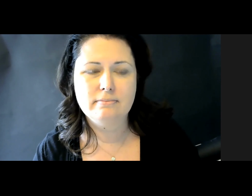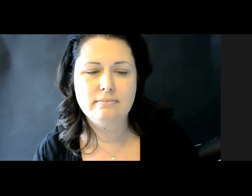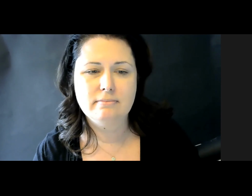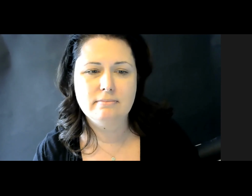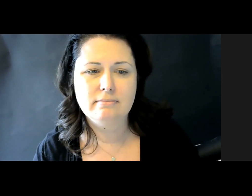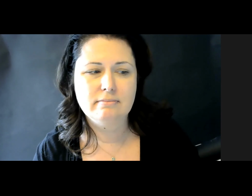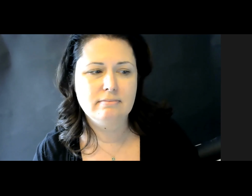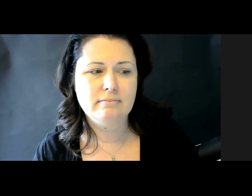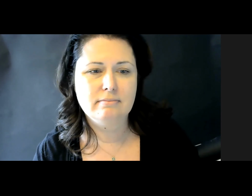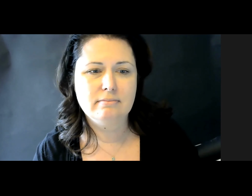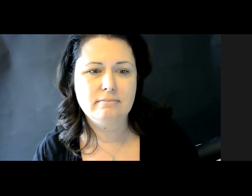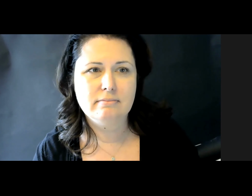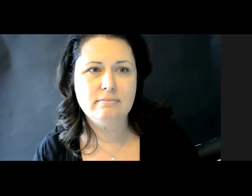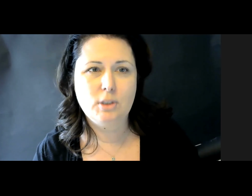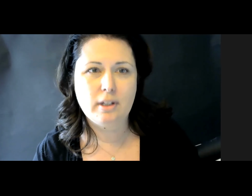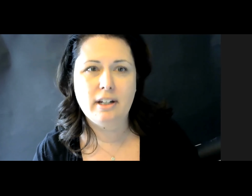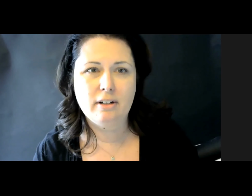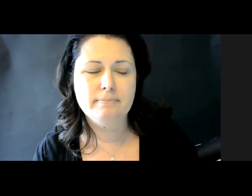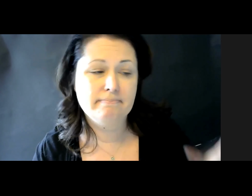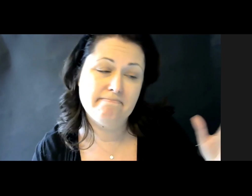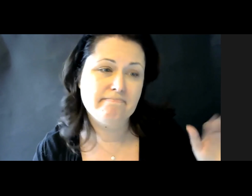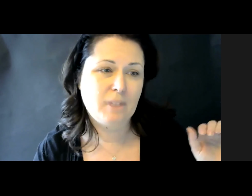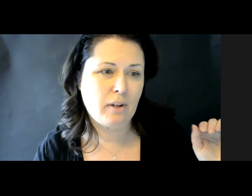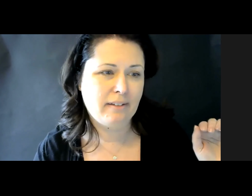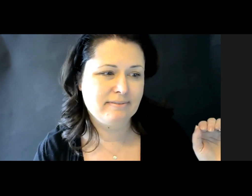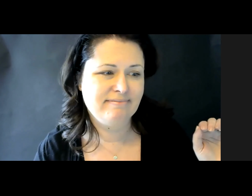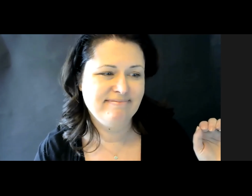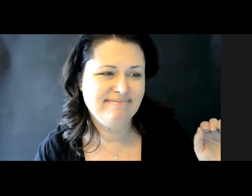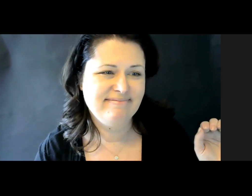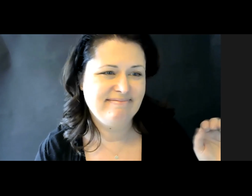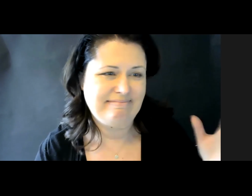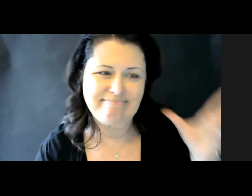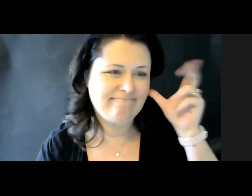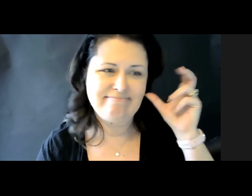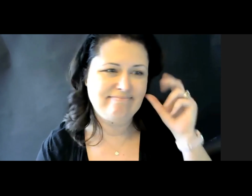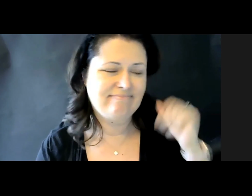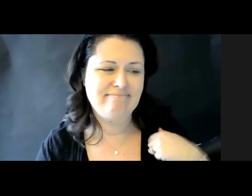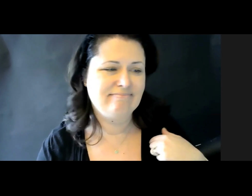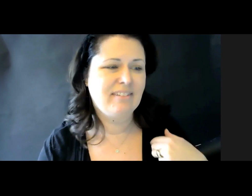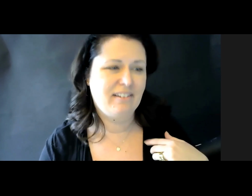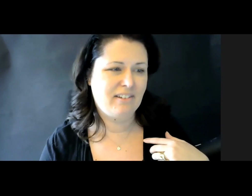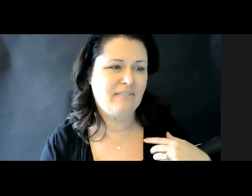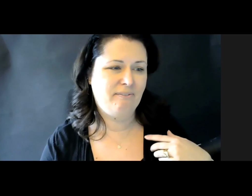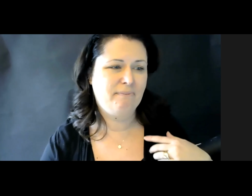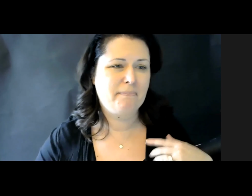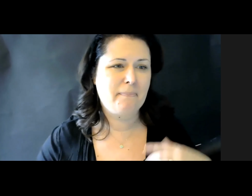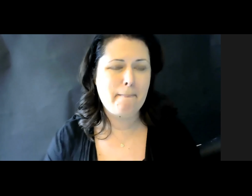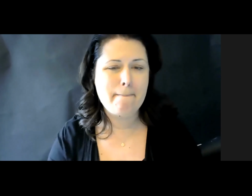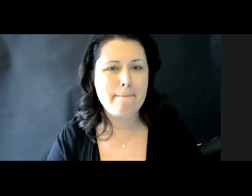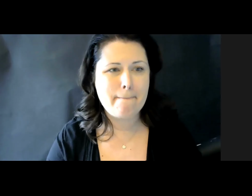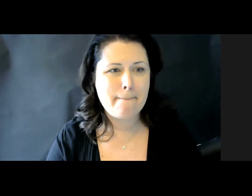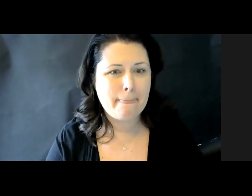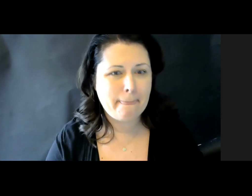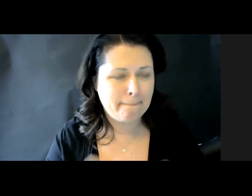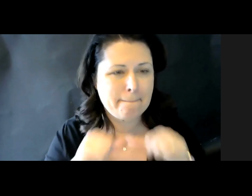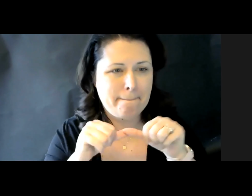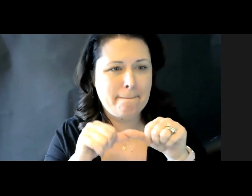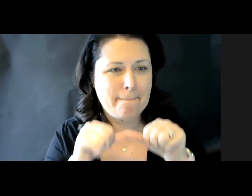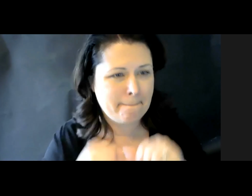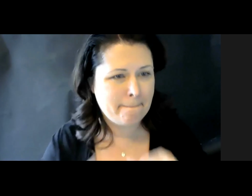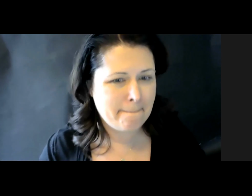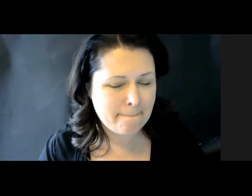hear. I can hear okay. I can hear him. Yeah. Okay. Okay. I will continue on because I don't